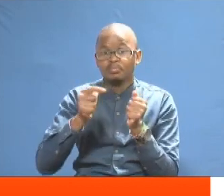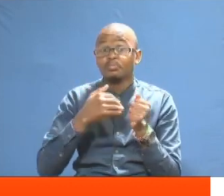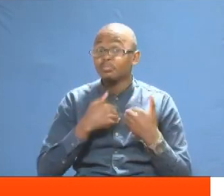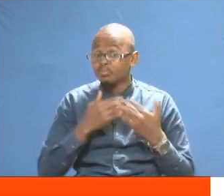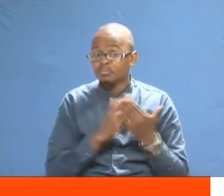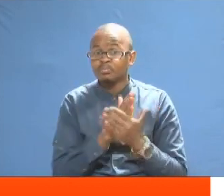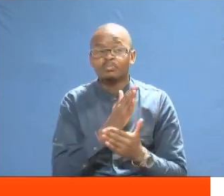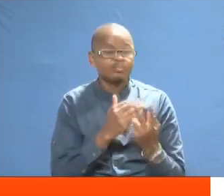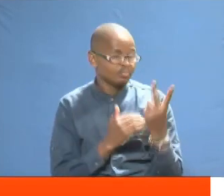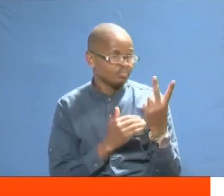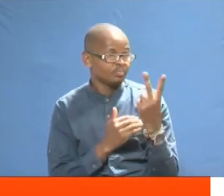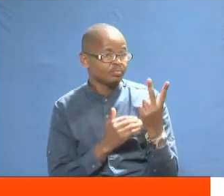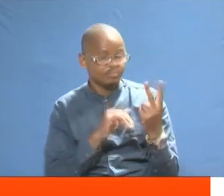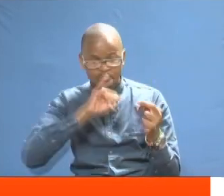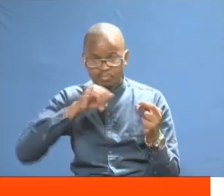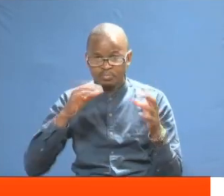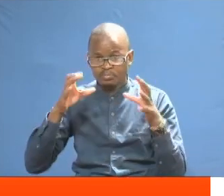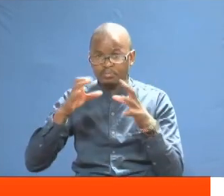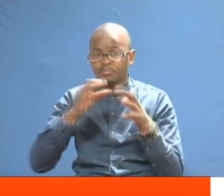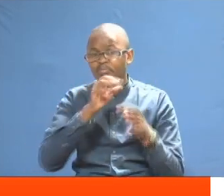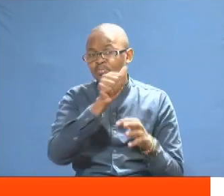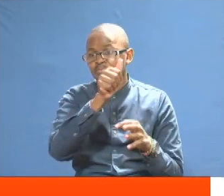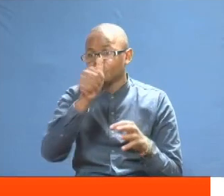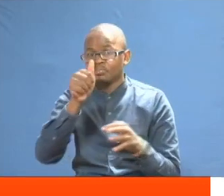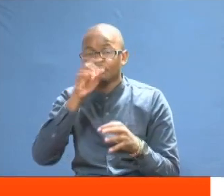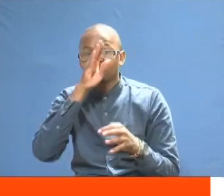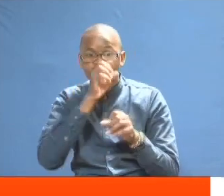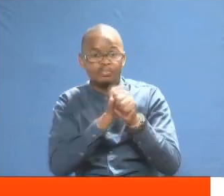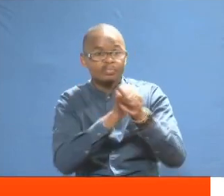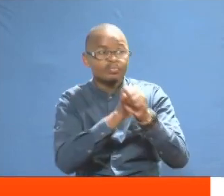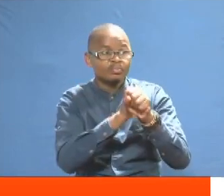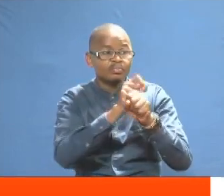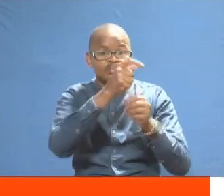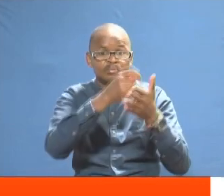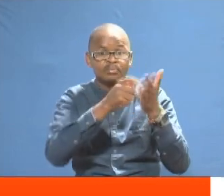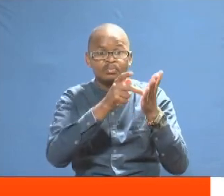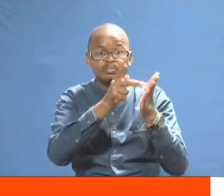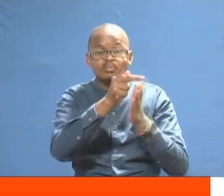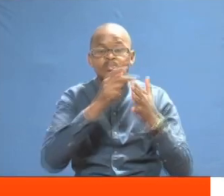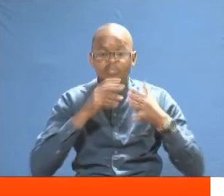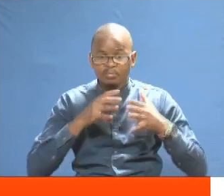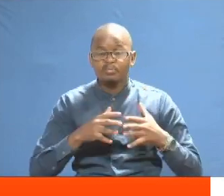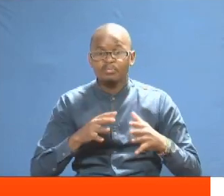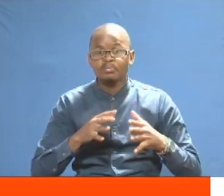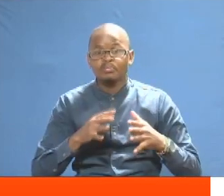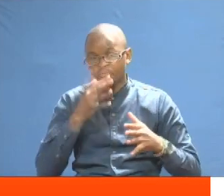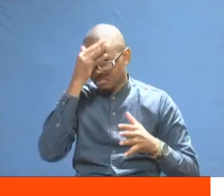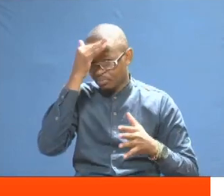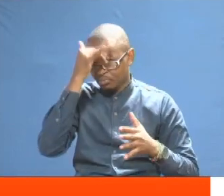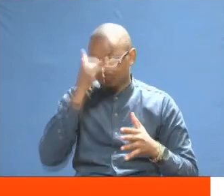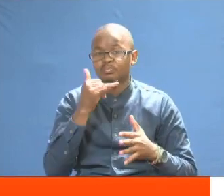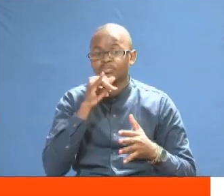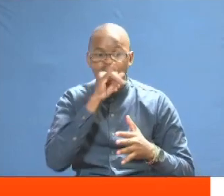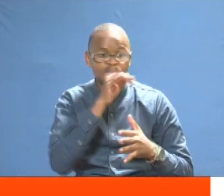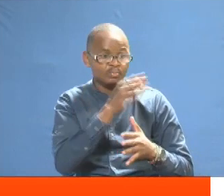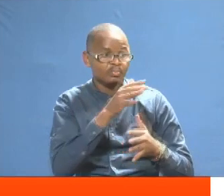have a right. Secondly, Jubilee Party, just like other parties, is being funded by the taxpayers' money, the Mwananchi. Why